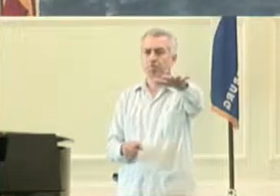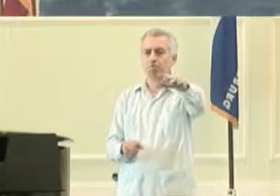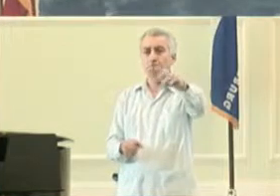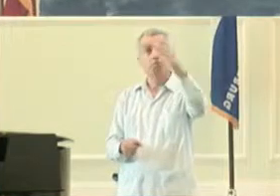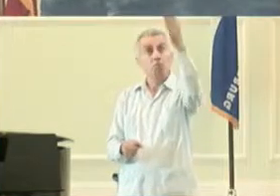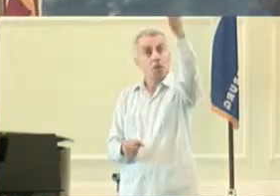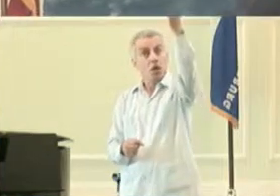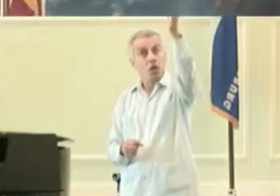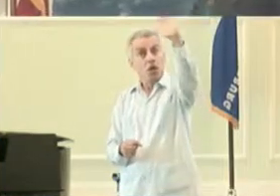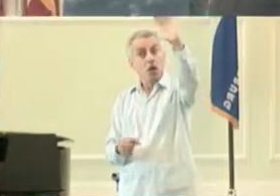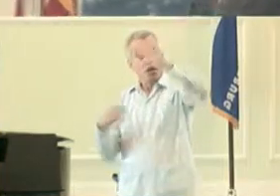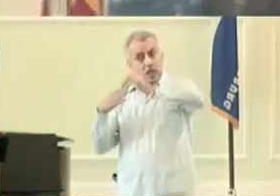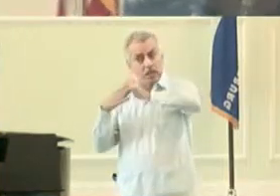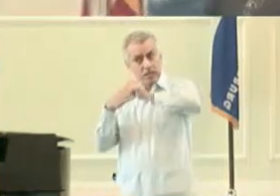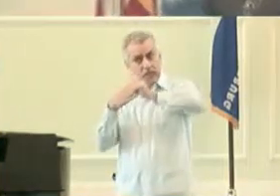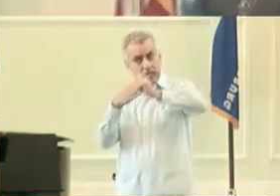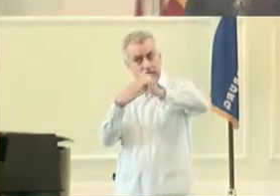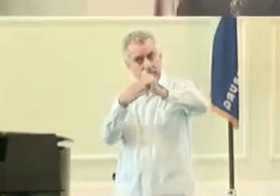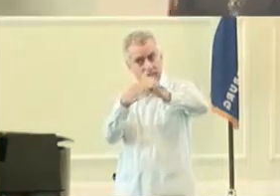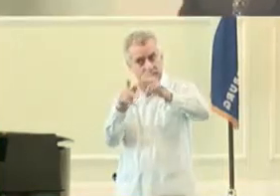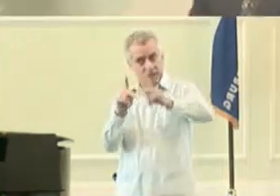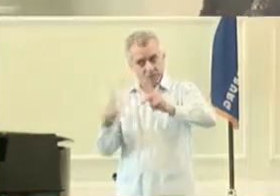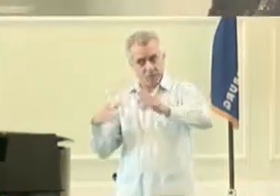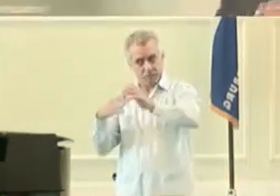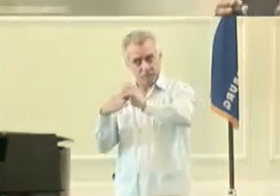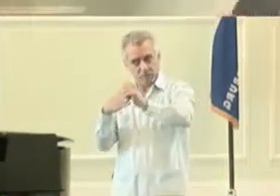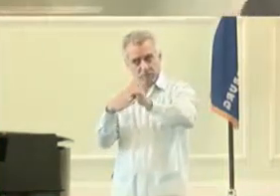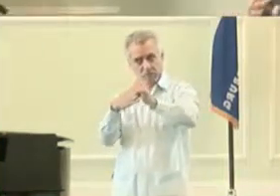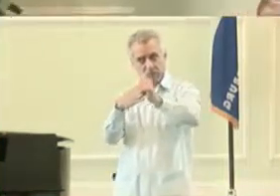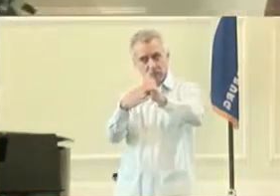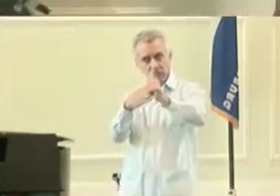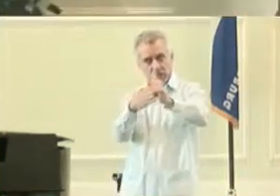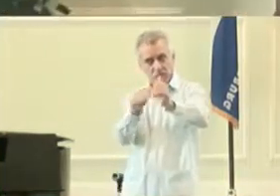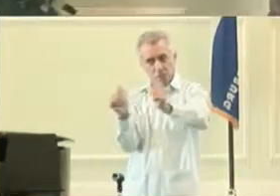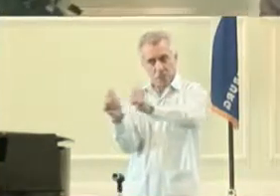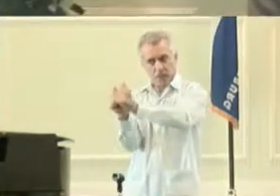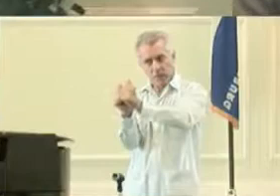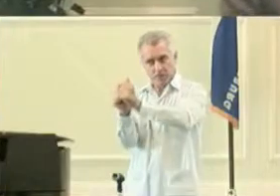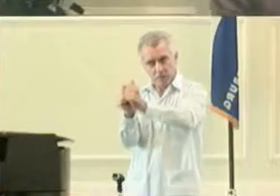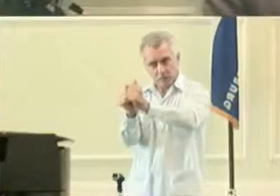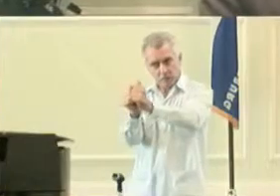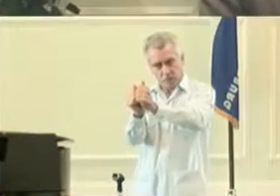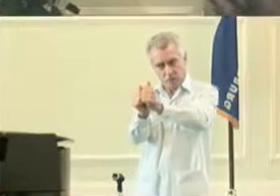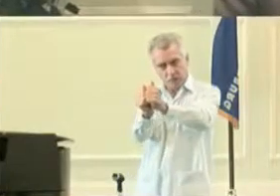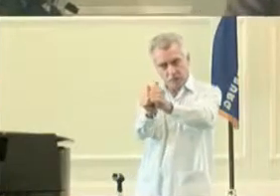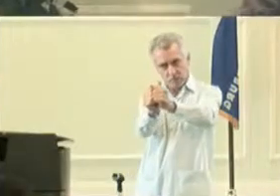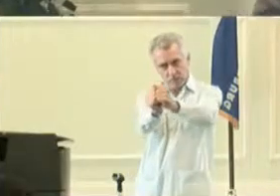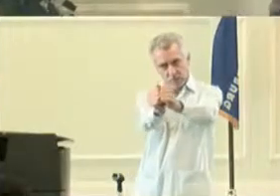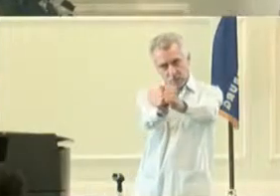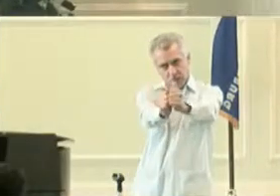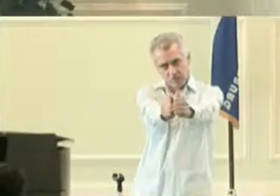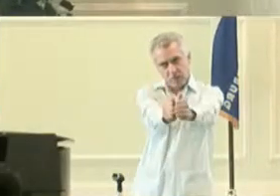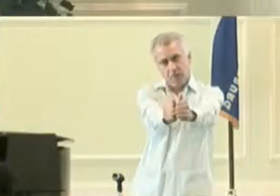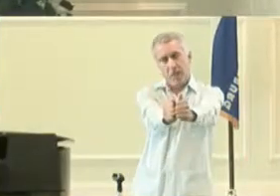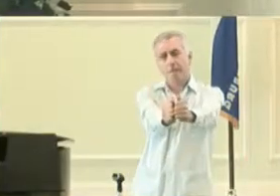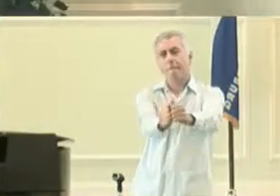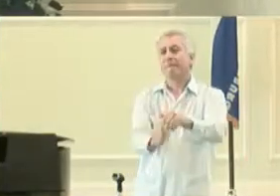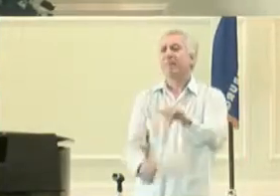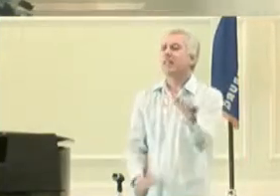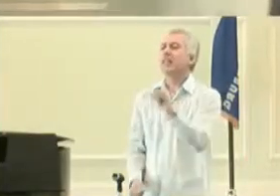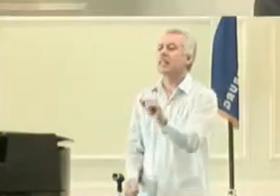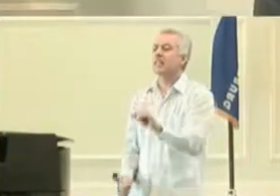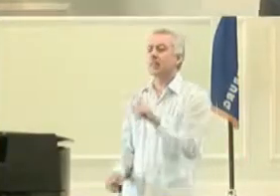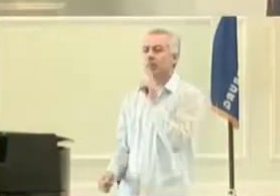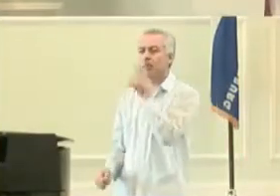God guided his people, and God was with them every step of the way. The same is true for us